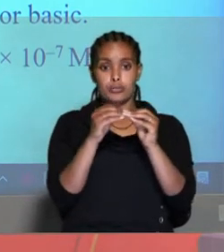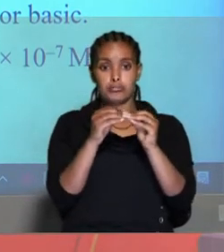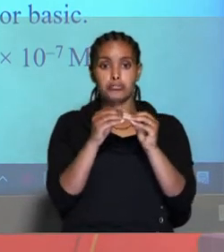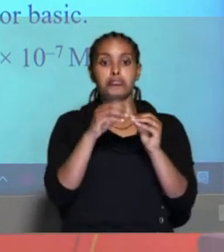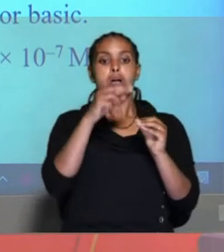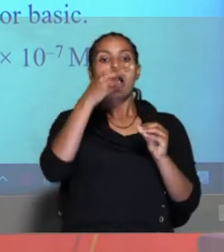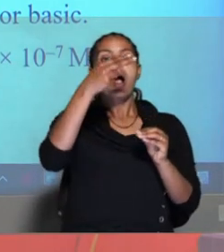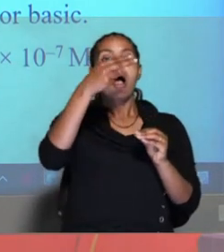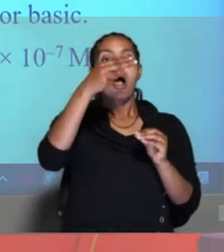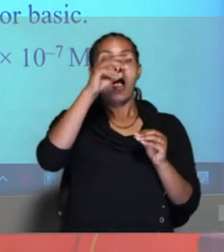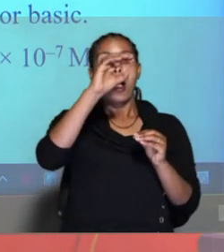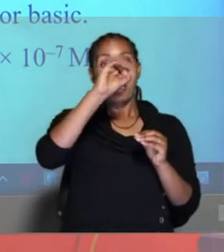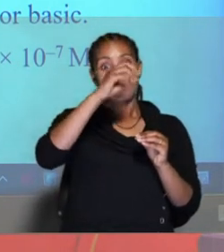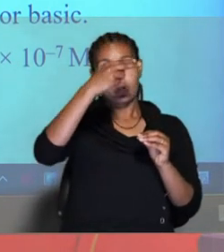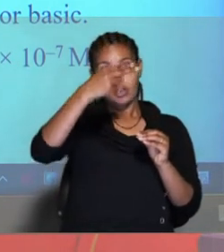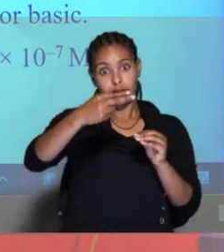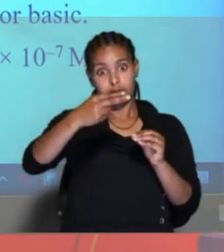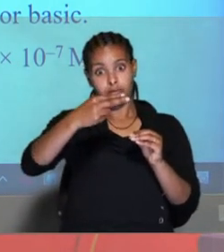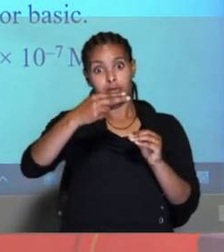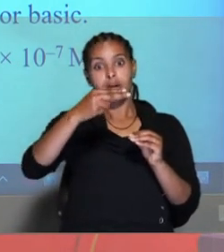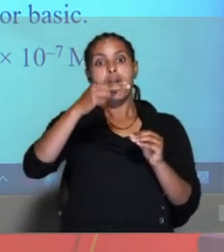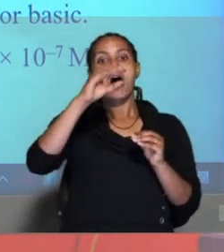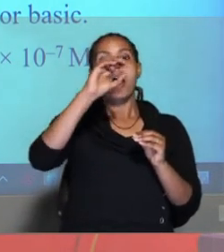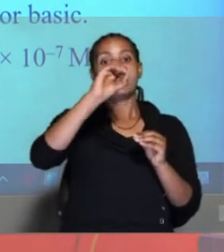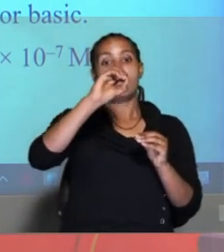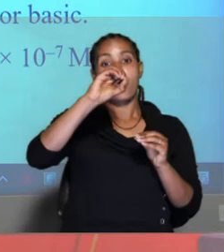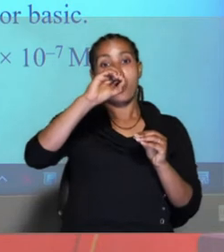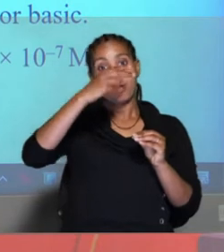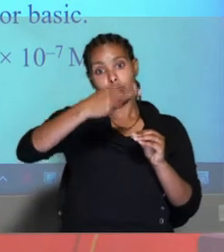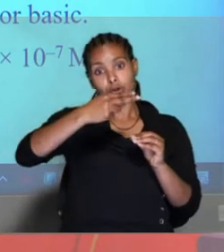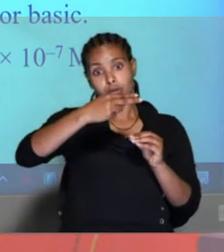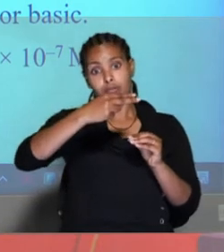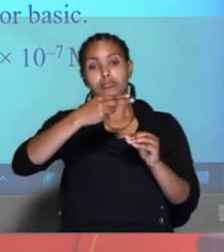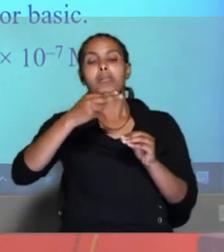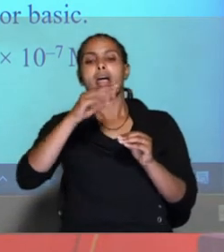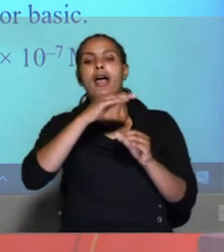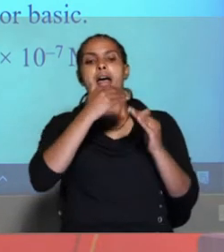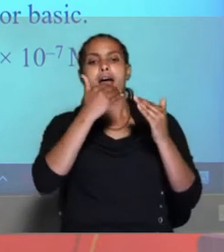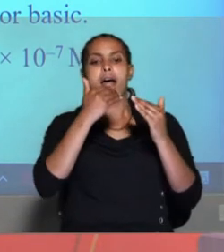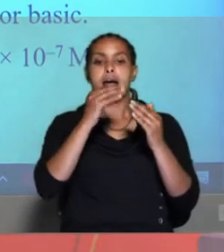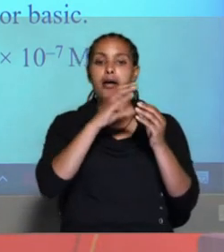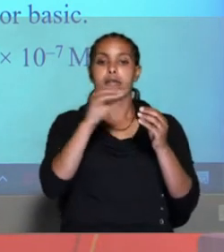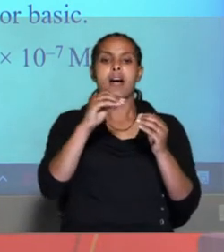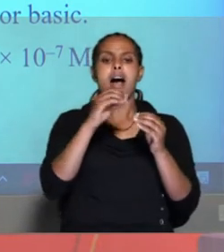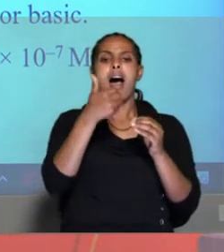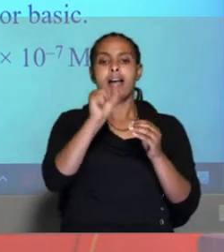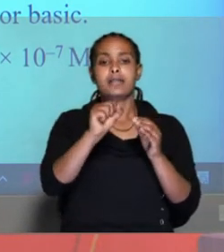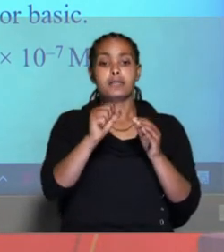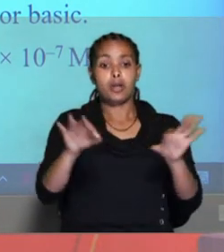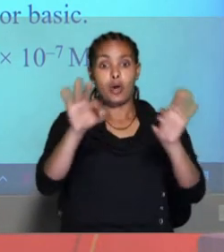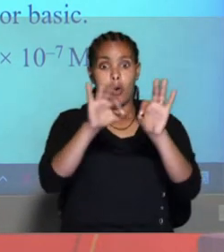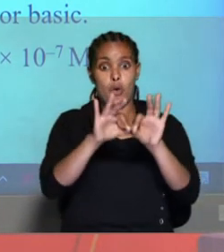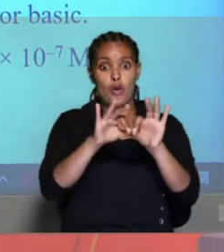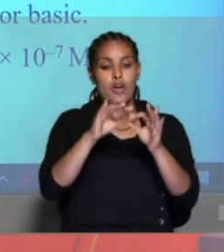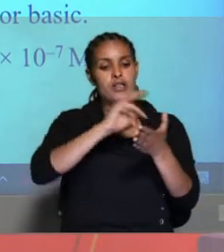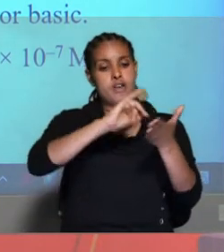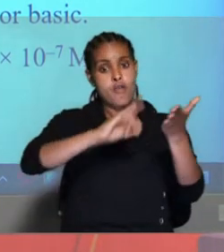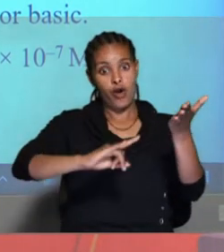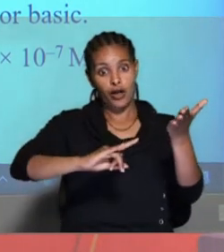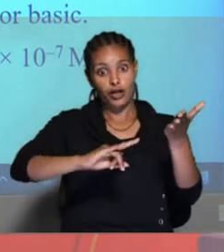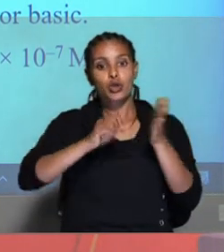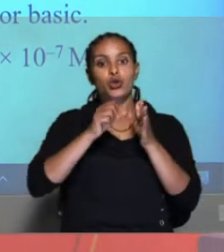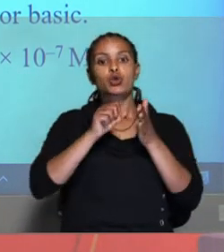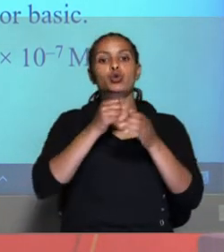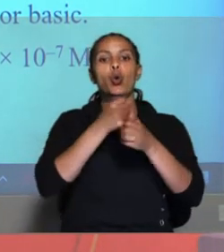hydrogen ion concentration and hydroxide ion concentration as required for each of the following